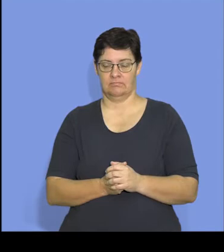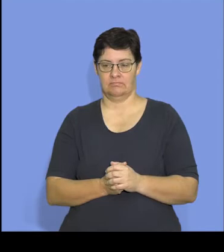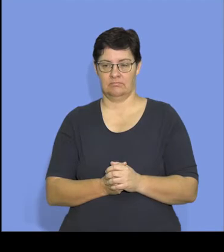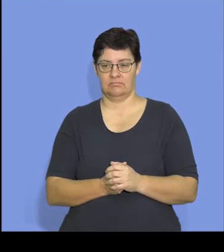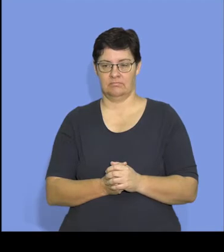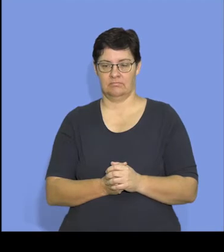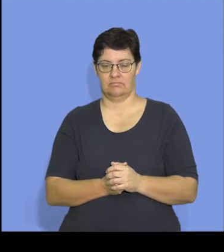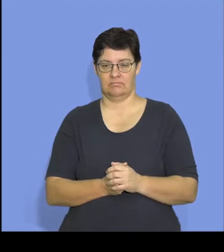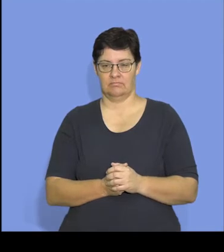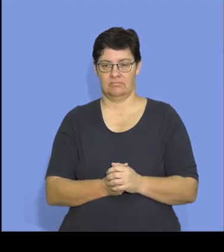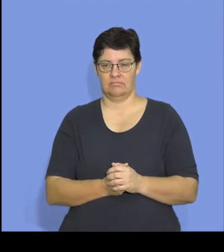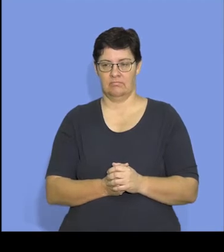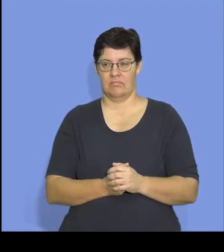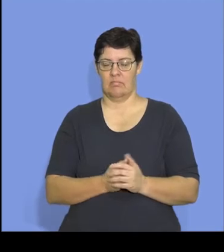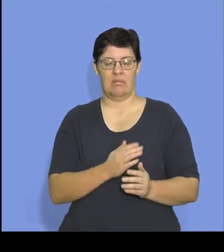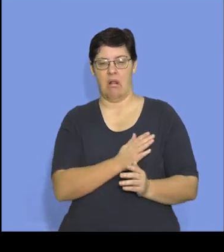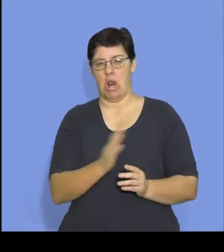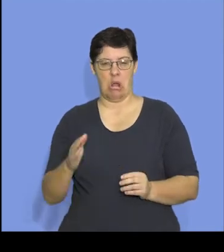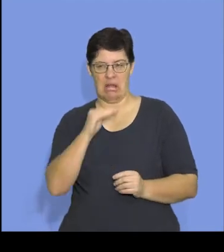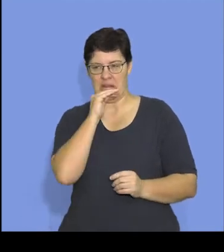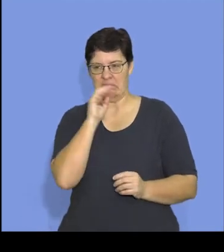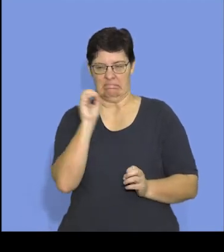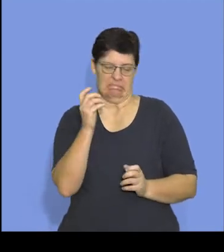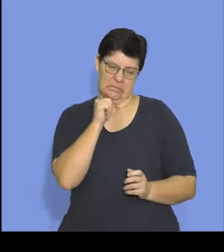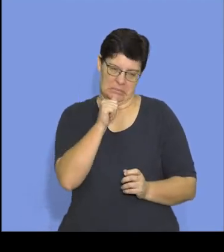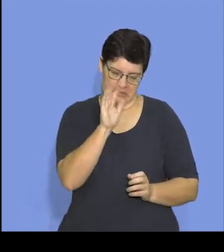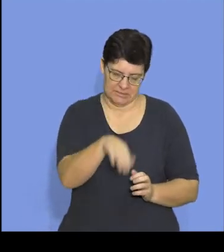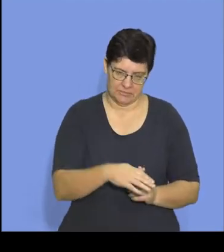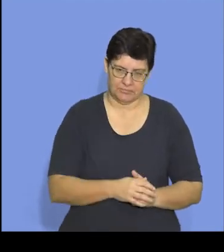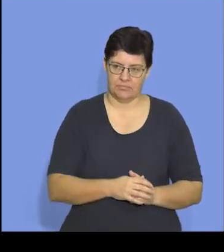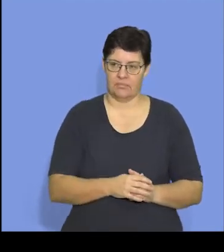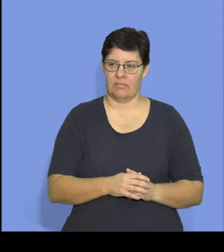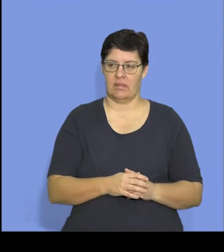made my graph long enough, but it's all right. There's delta t.